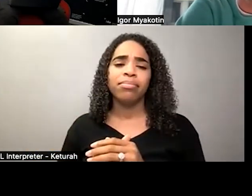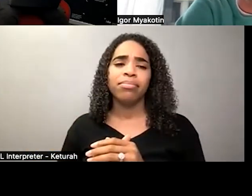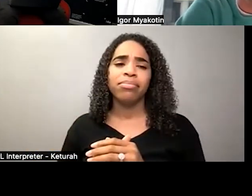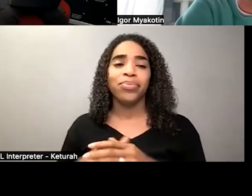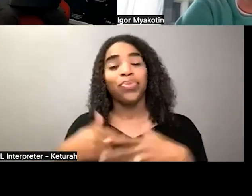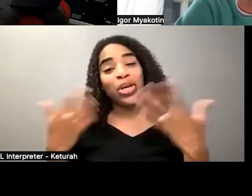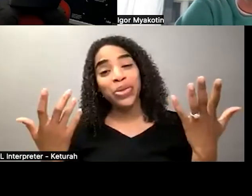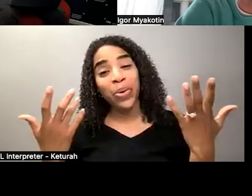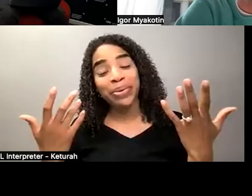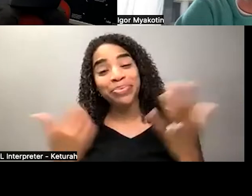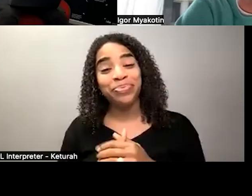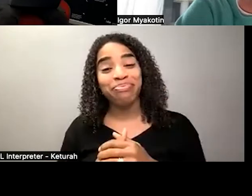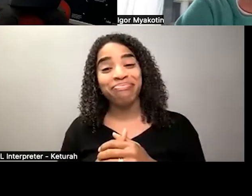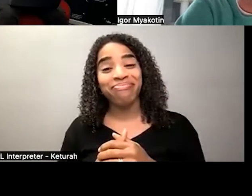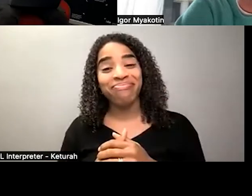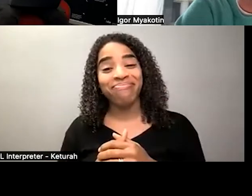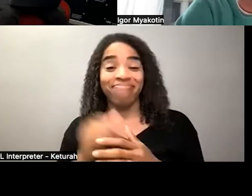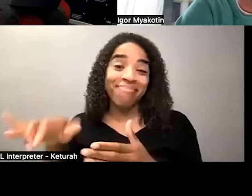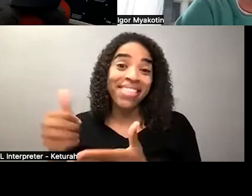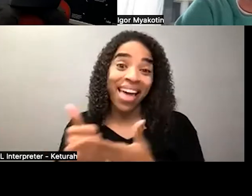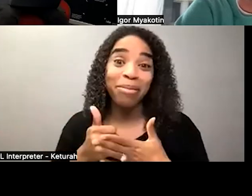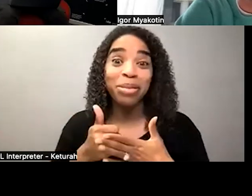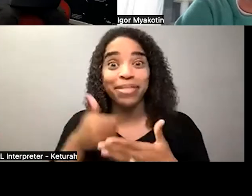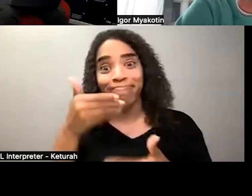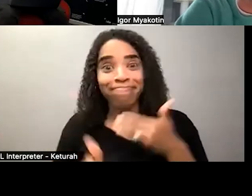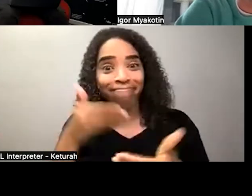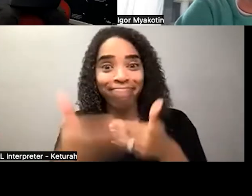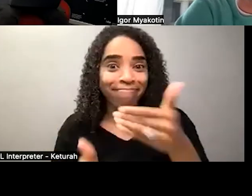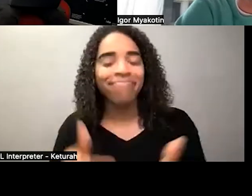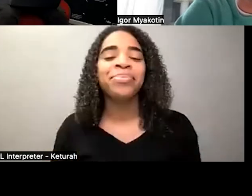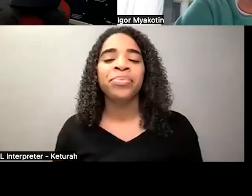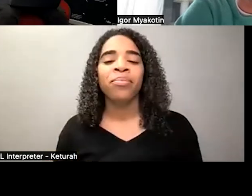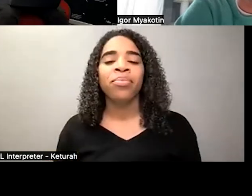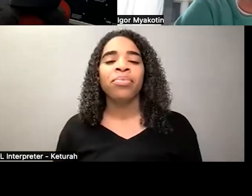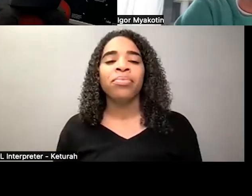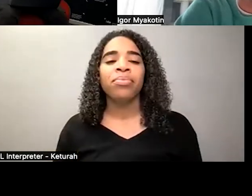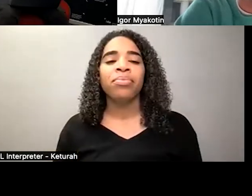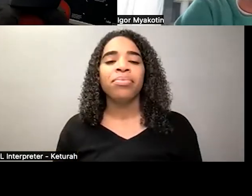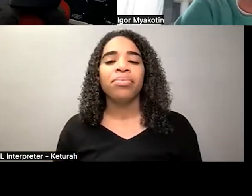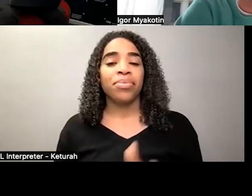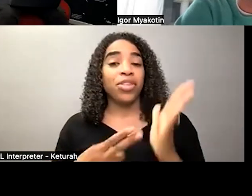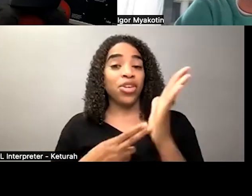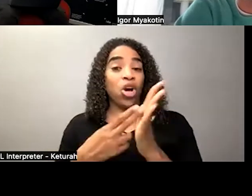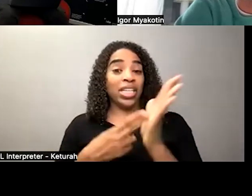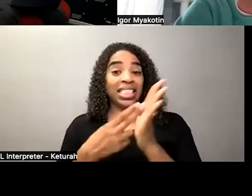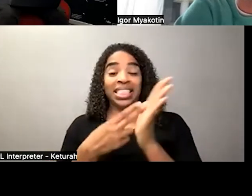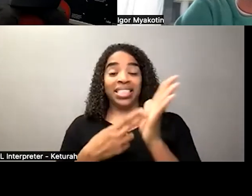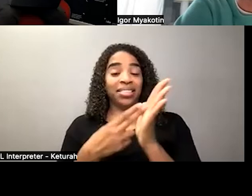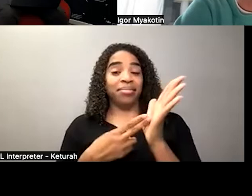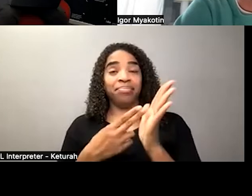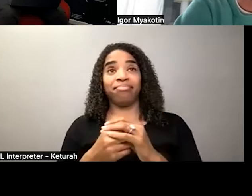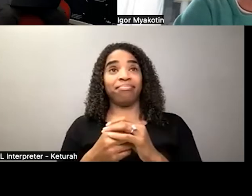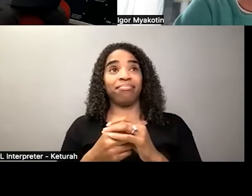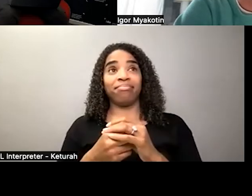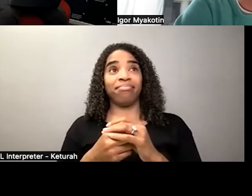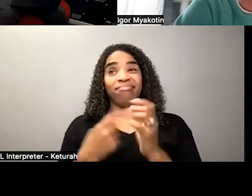So that's the main thing that's keep me going, because honestly, the last months are a